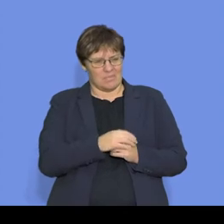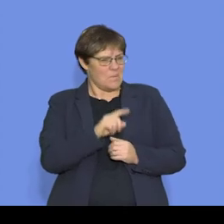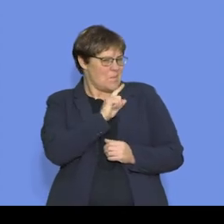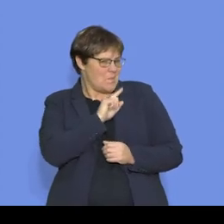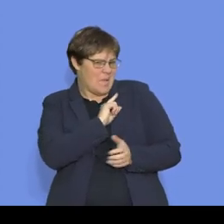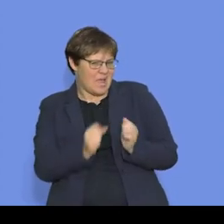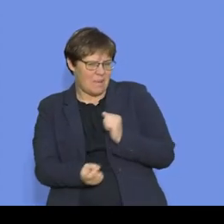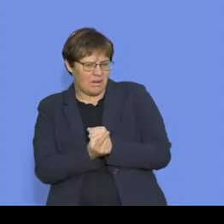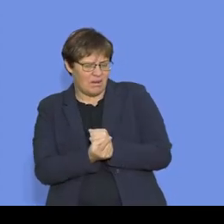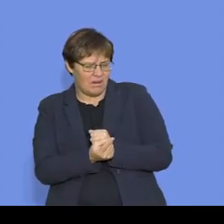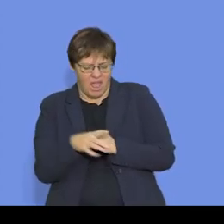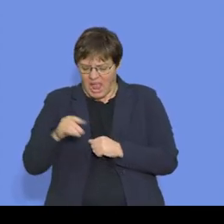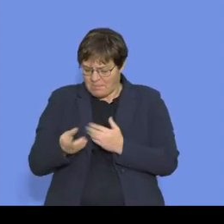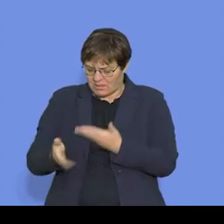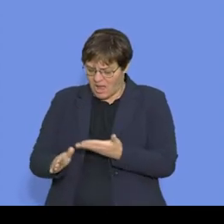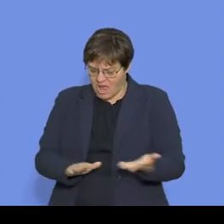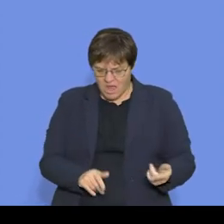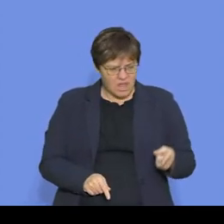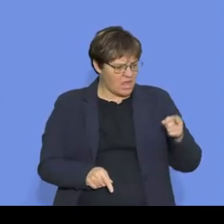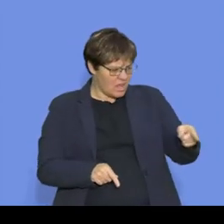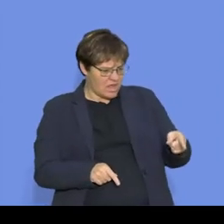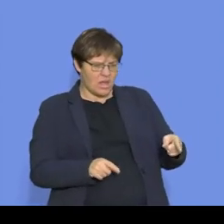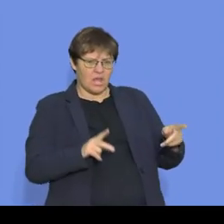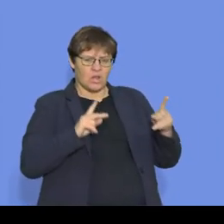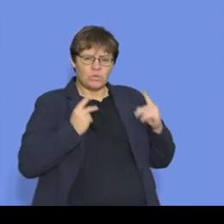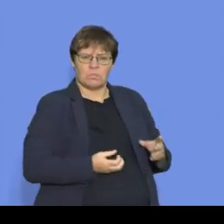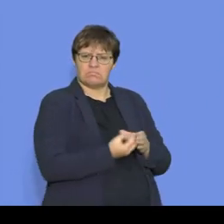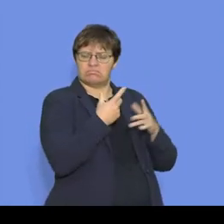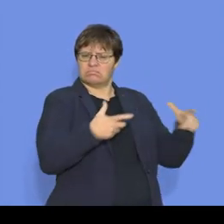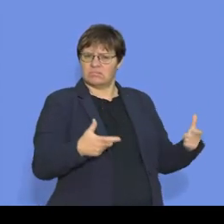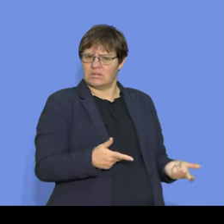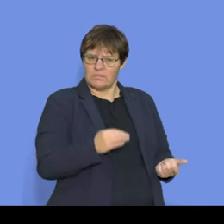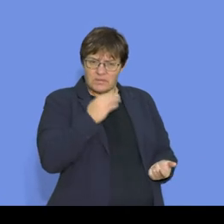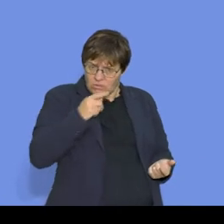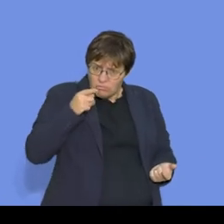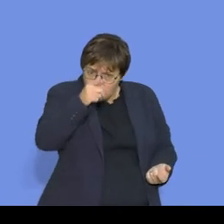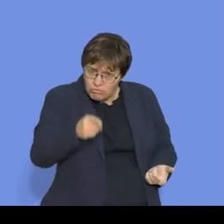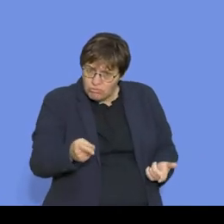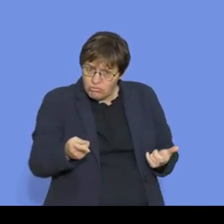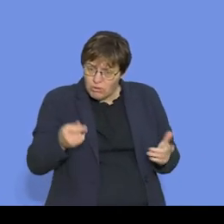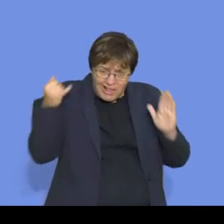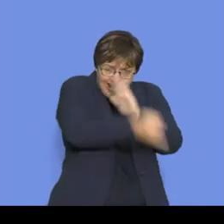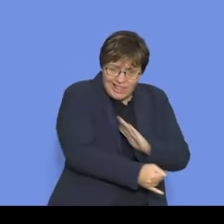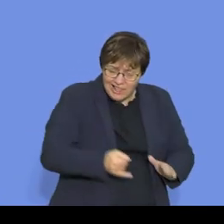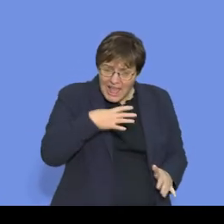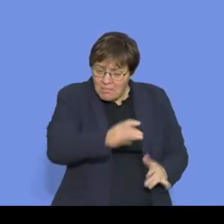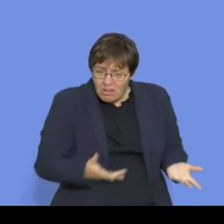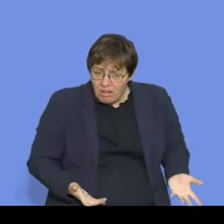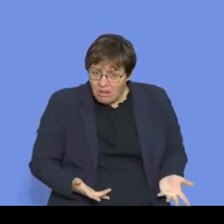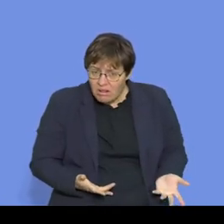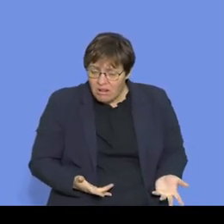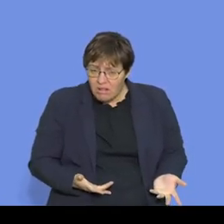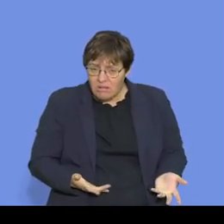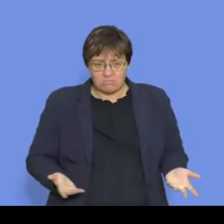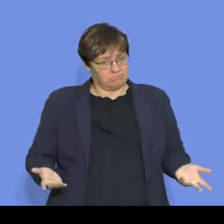Now, why does that happen? Because I'm sure you don't kill off animals. You don't want to hurt